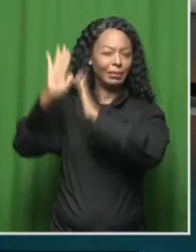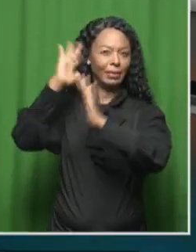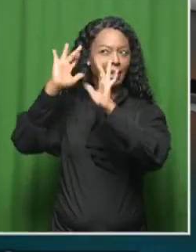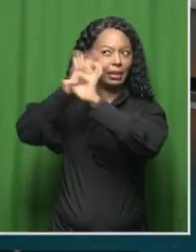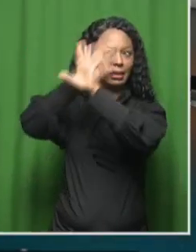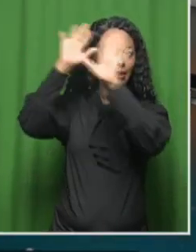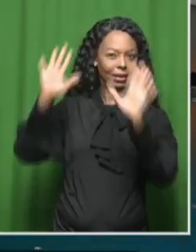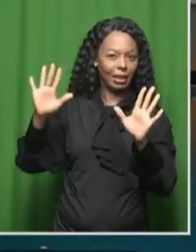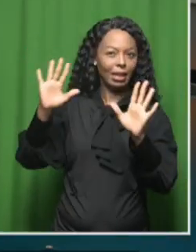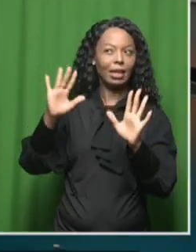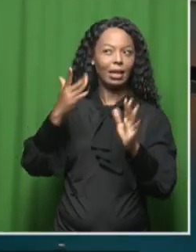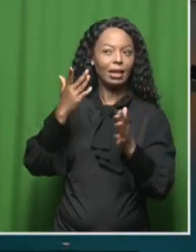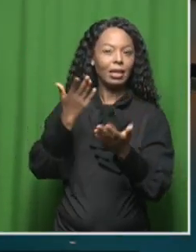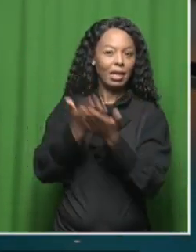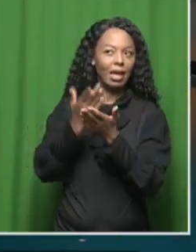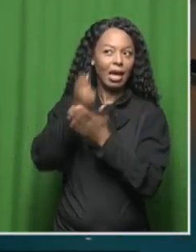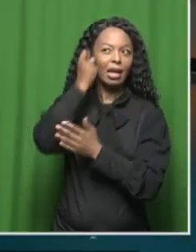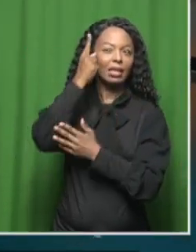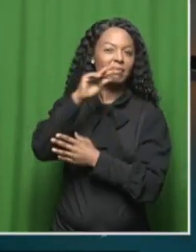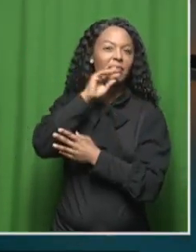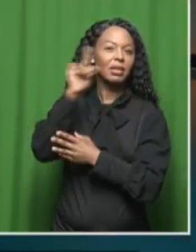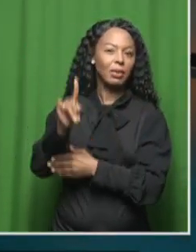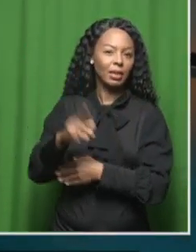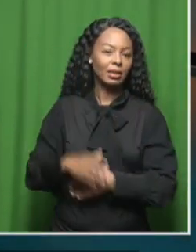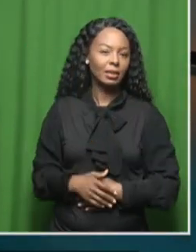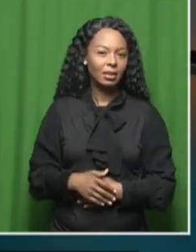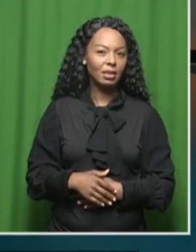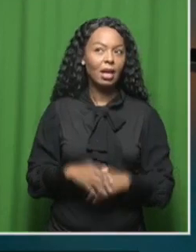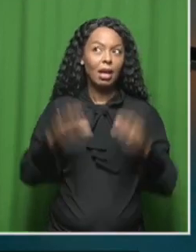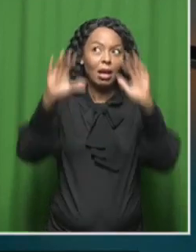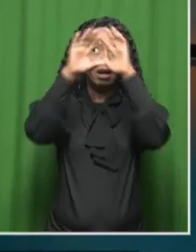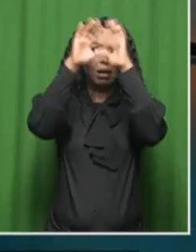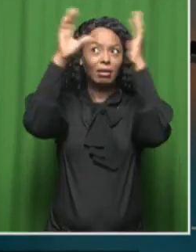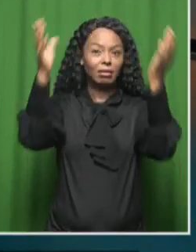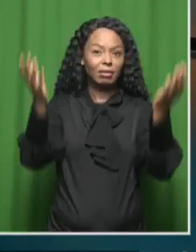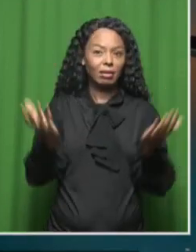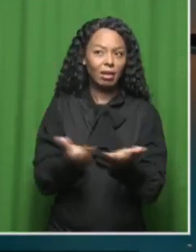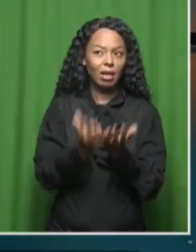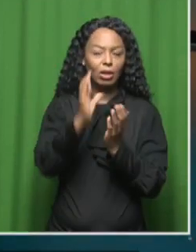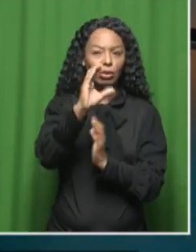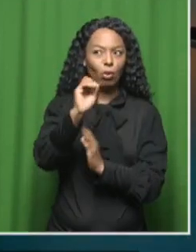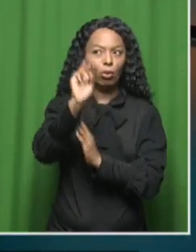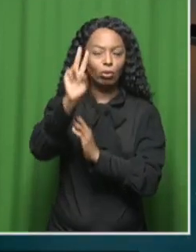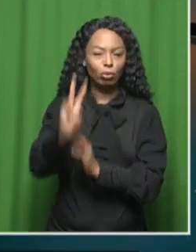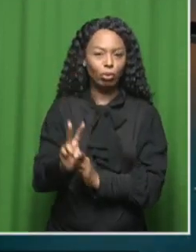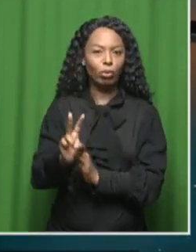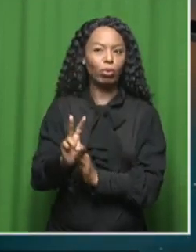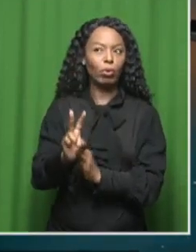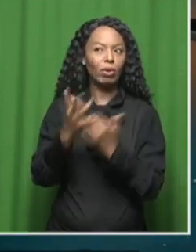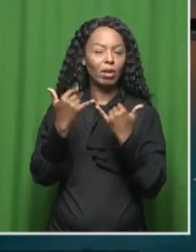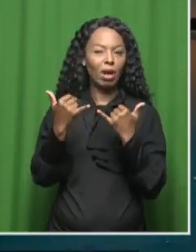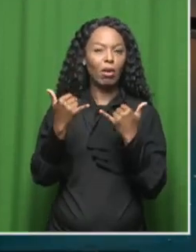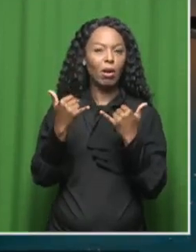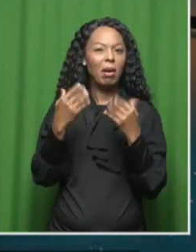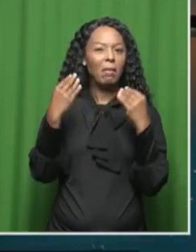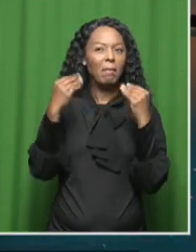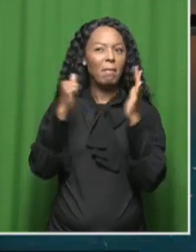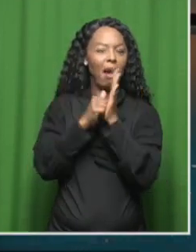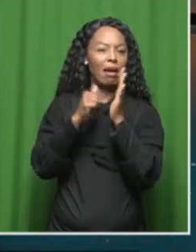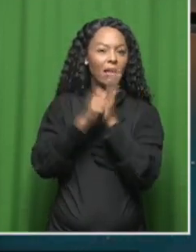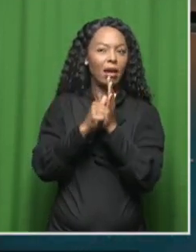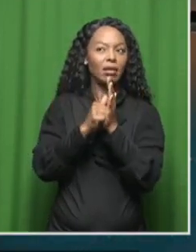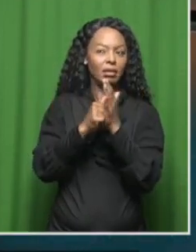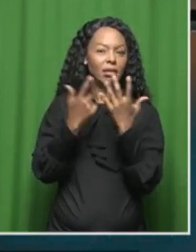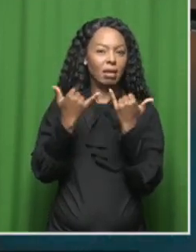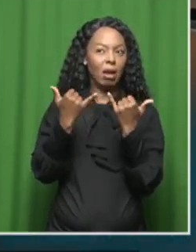talks, no action, this global carbon market seems like it's taking shape from what I've just read. But perhaps you can give us a